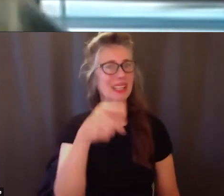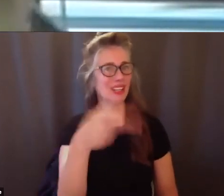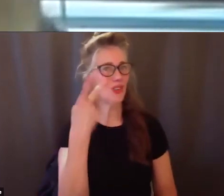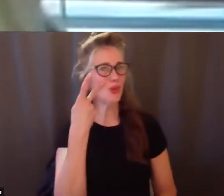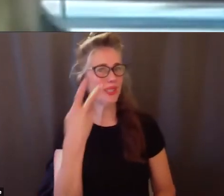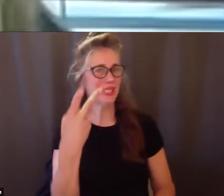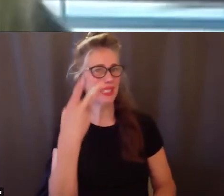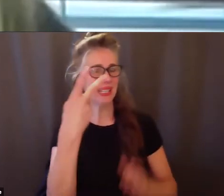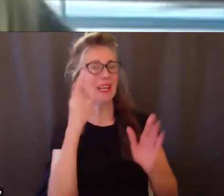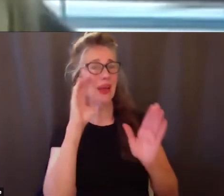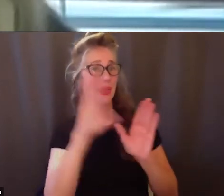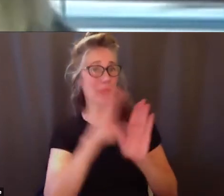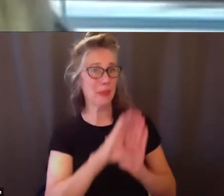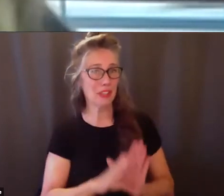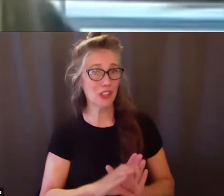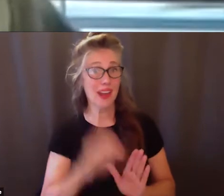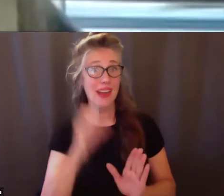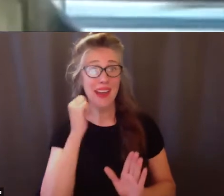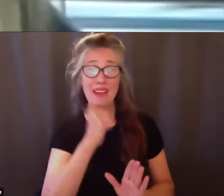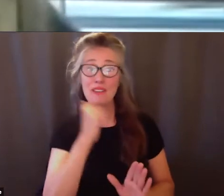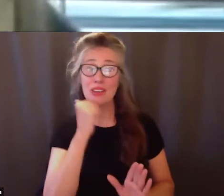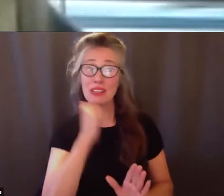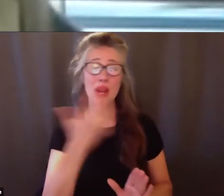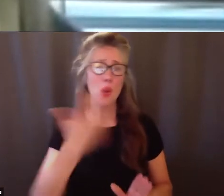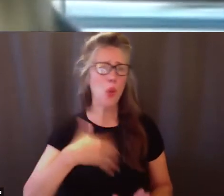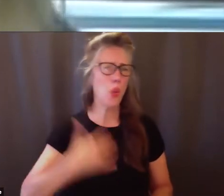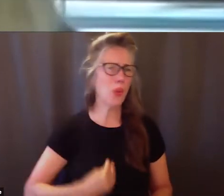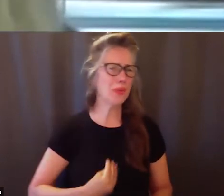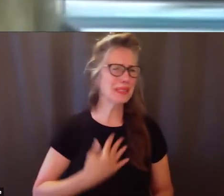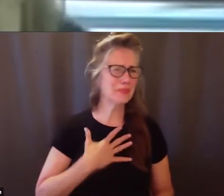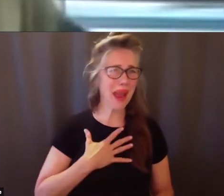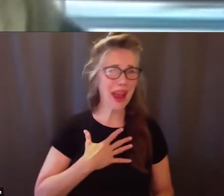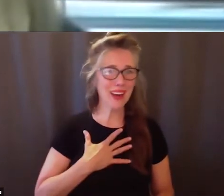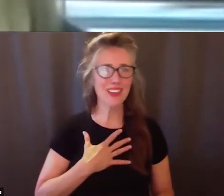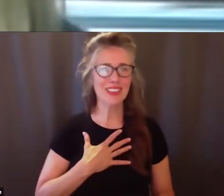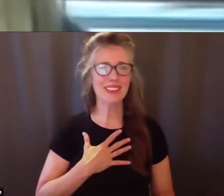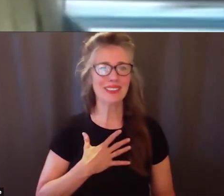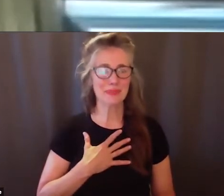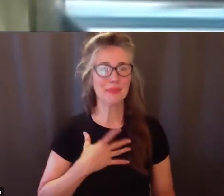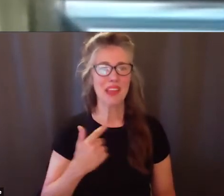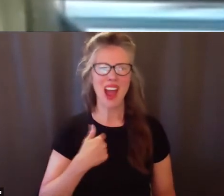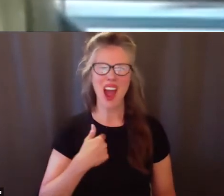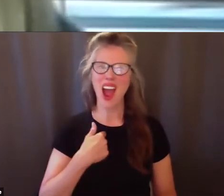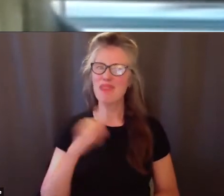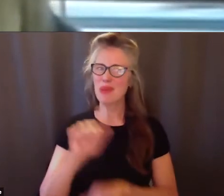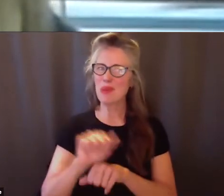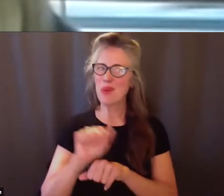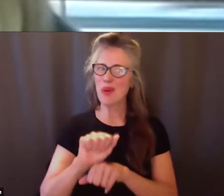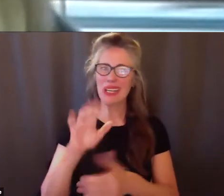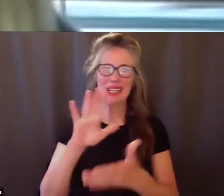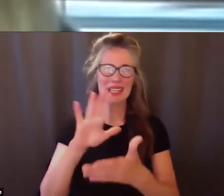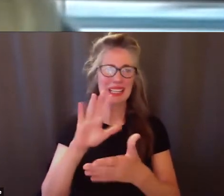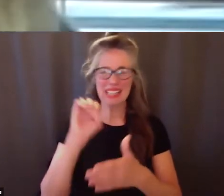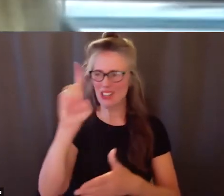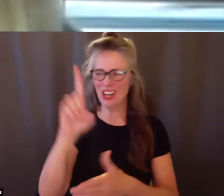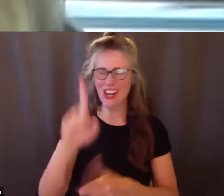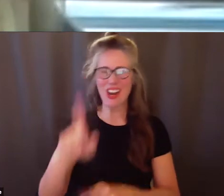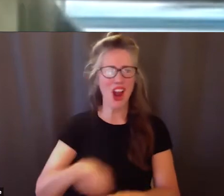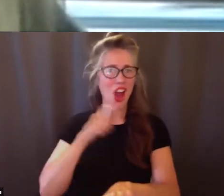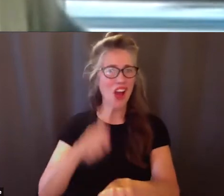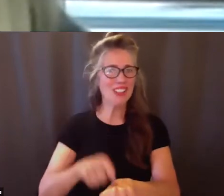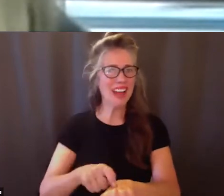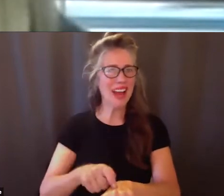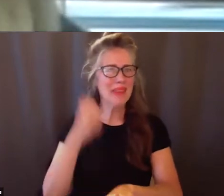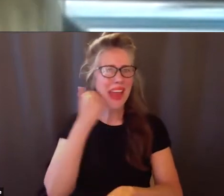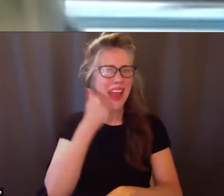see, every day was an inspiration. I've been in this business a long time, and I can say that I was just refreshed